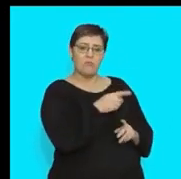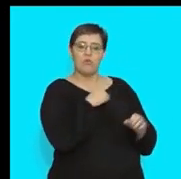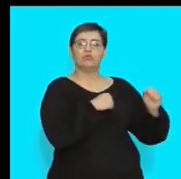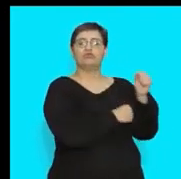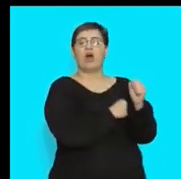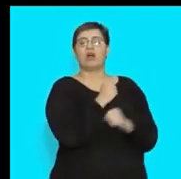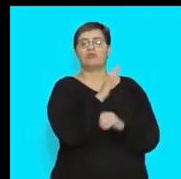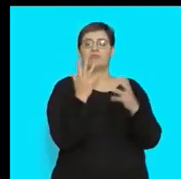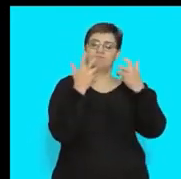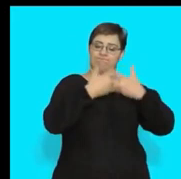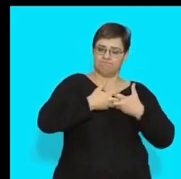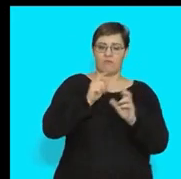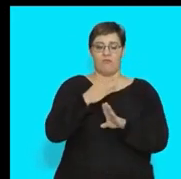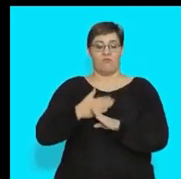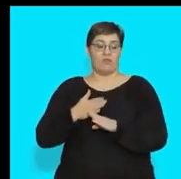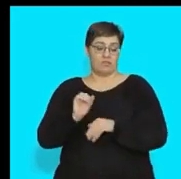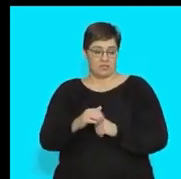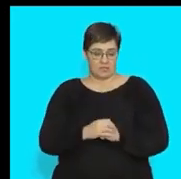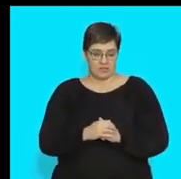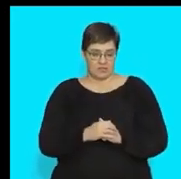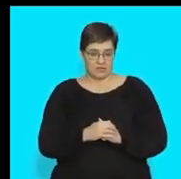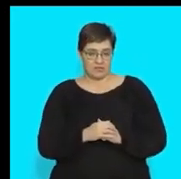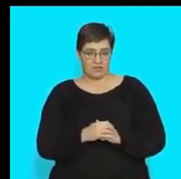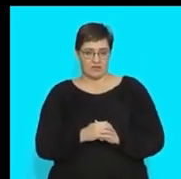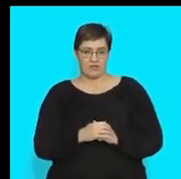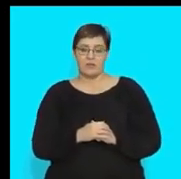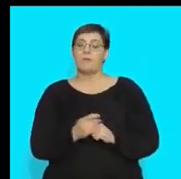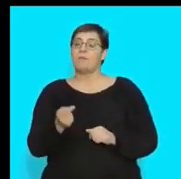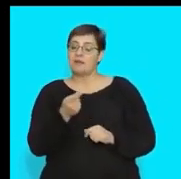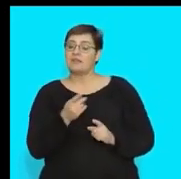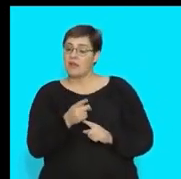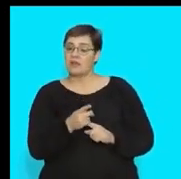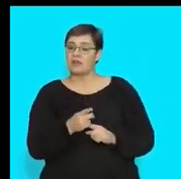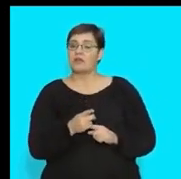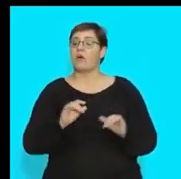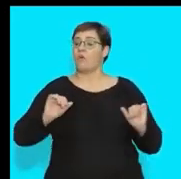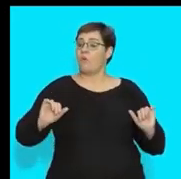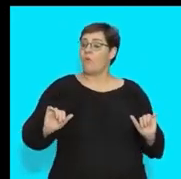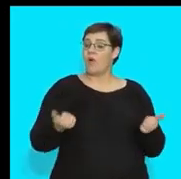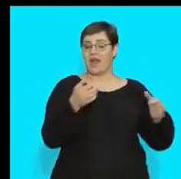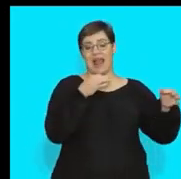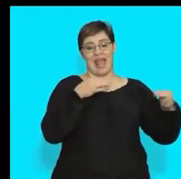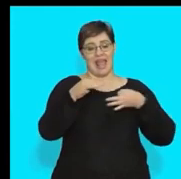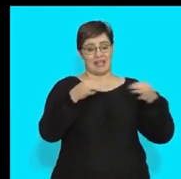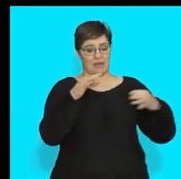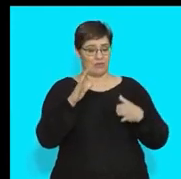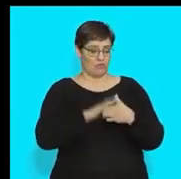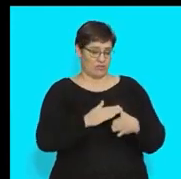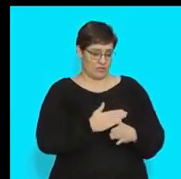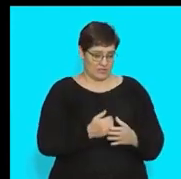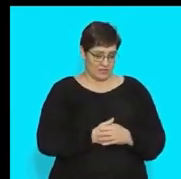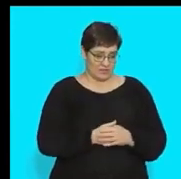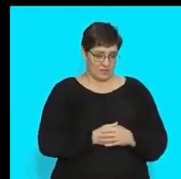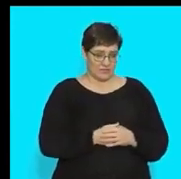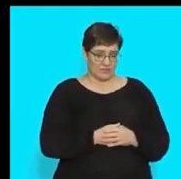hair is structurally adapted for its function. Guys, that means you must give a really